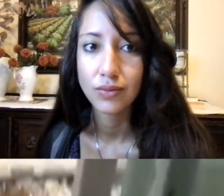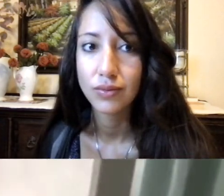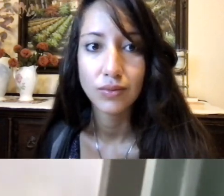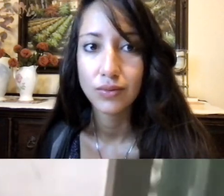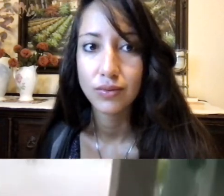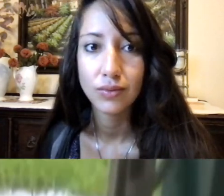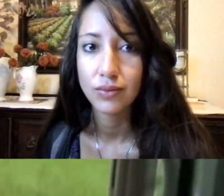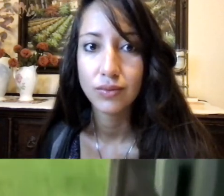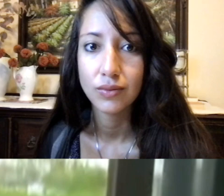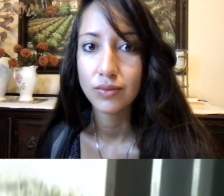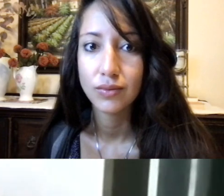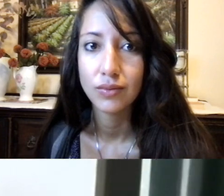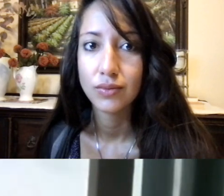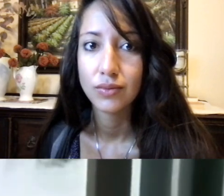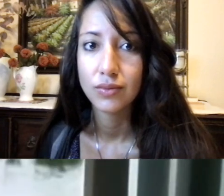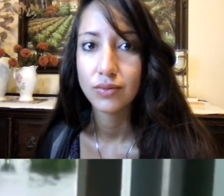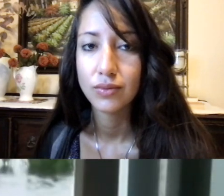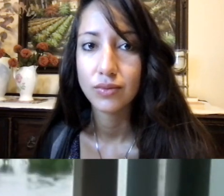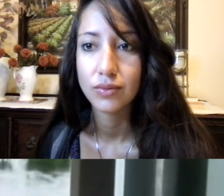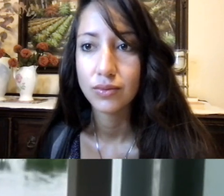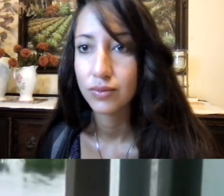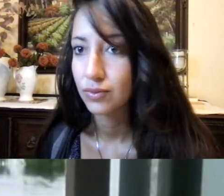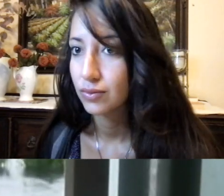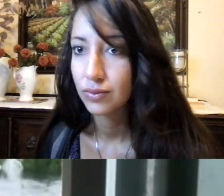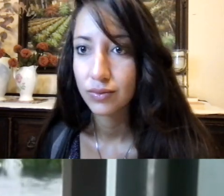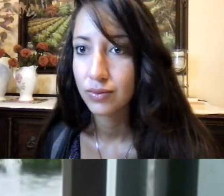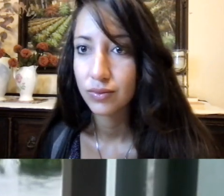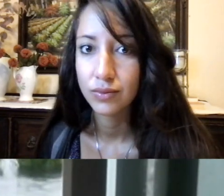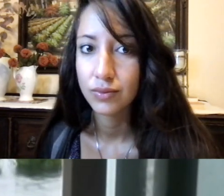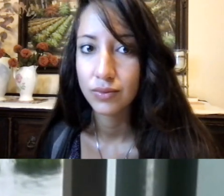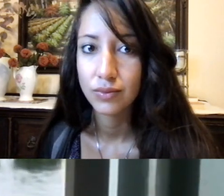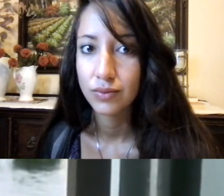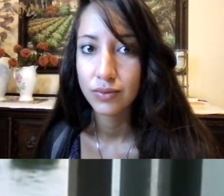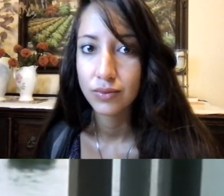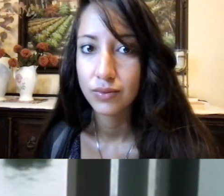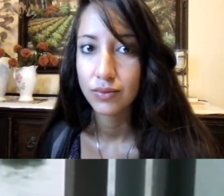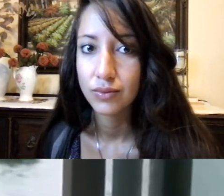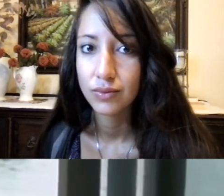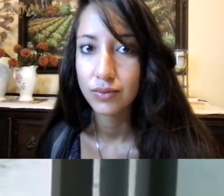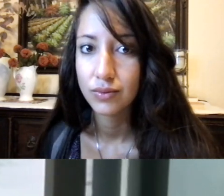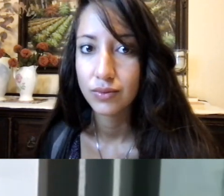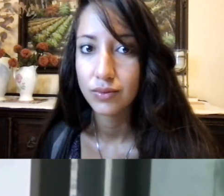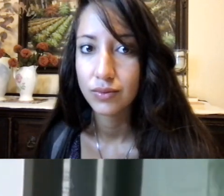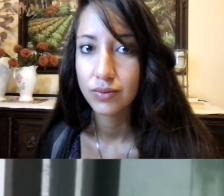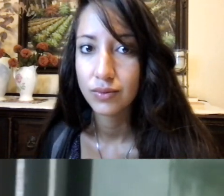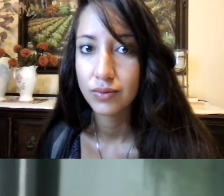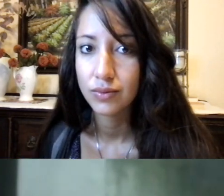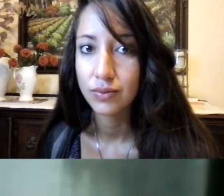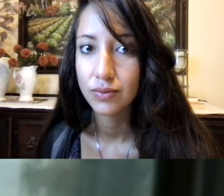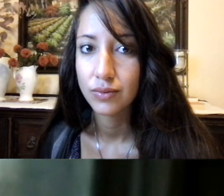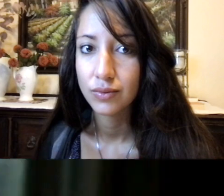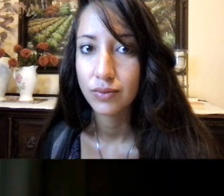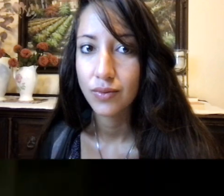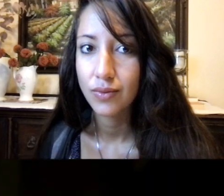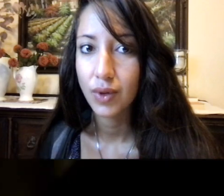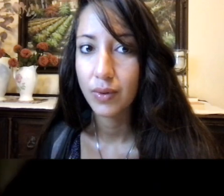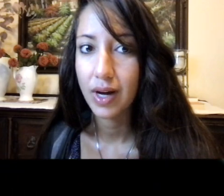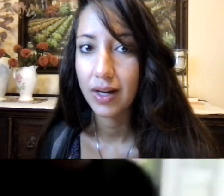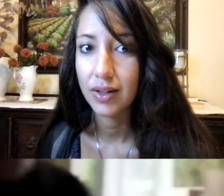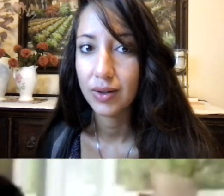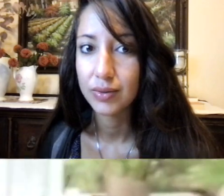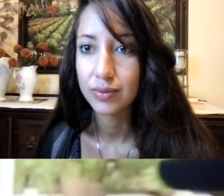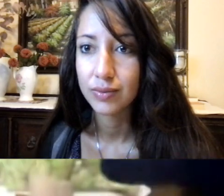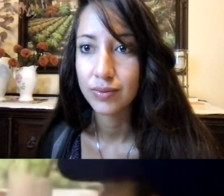getting closer, and then when it was over the door, I'm like, there's nothing we can do. Just head out for higher ground and just see what happens.